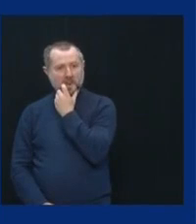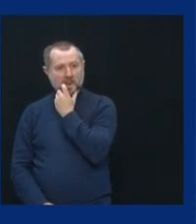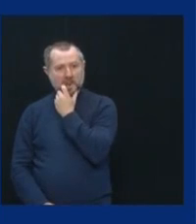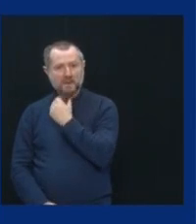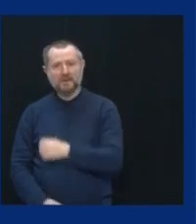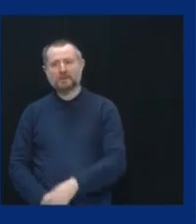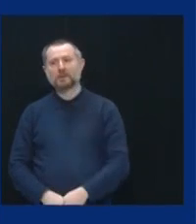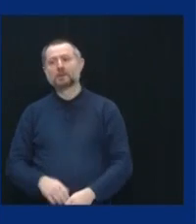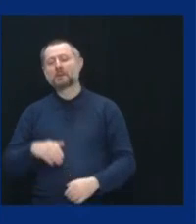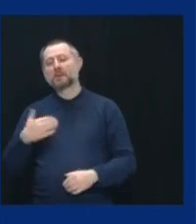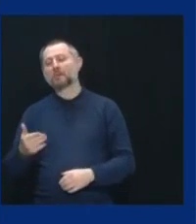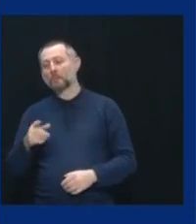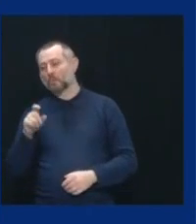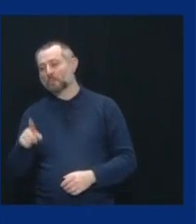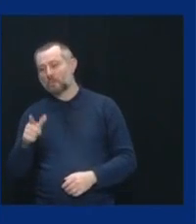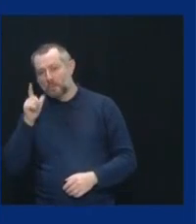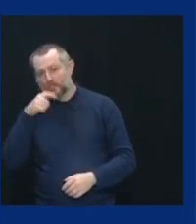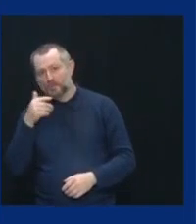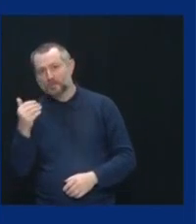Next question, operator.